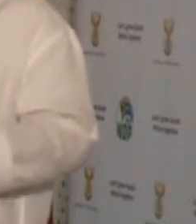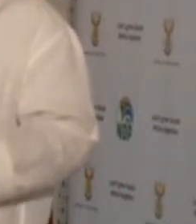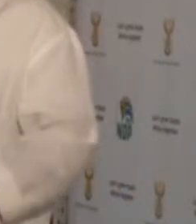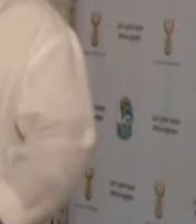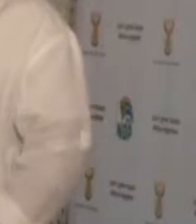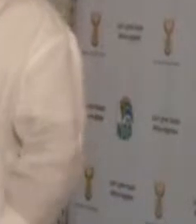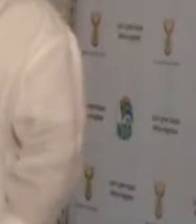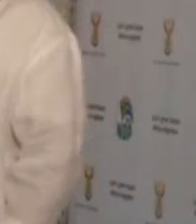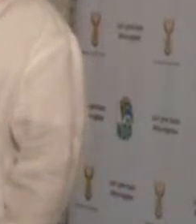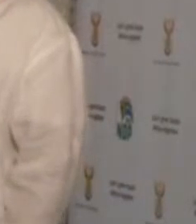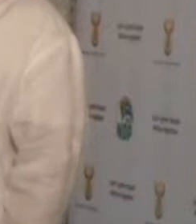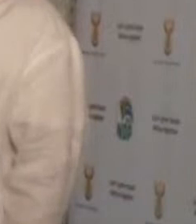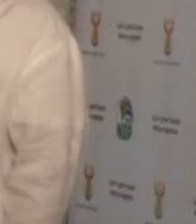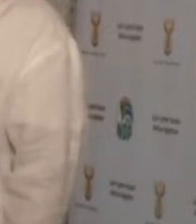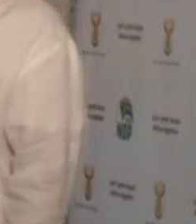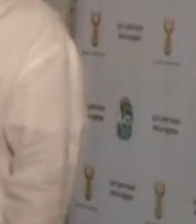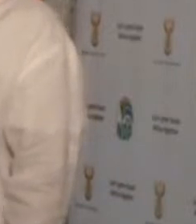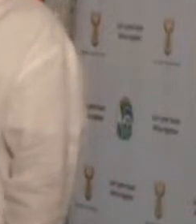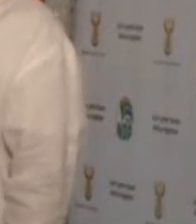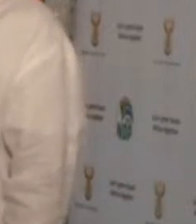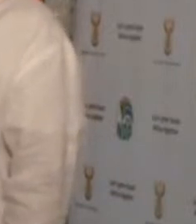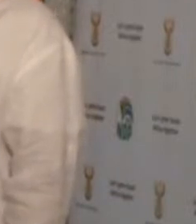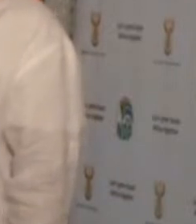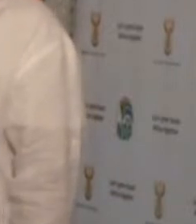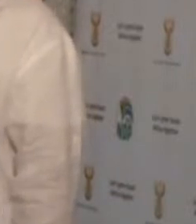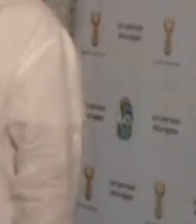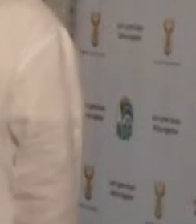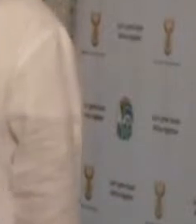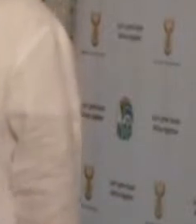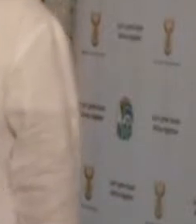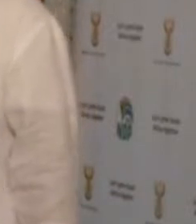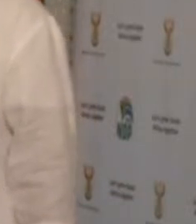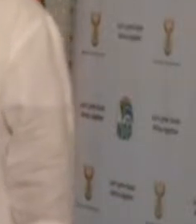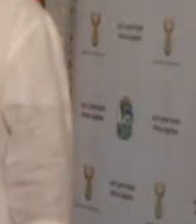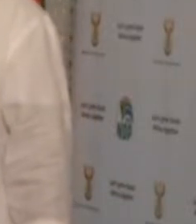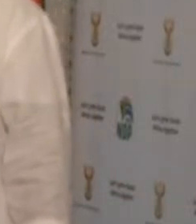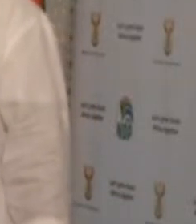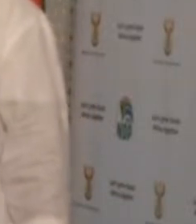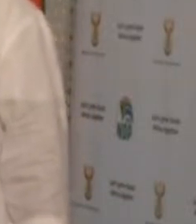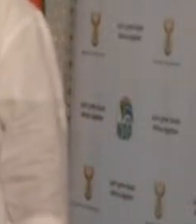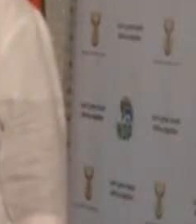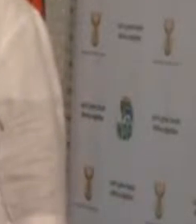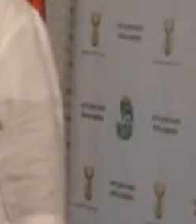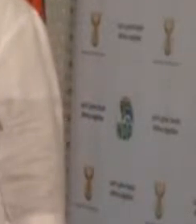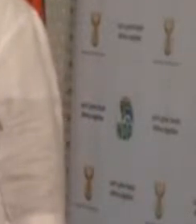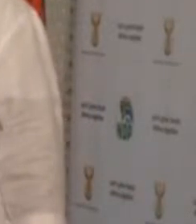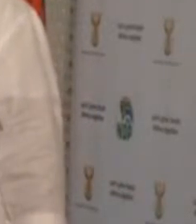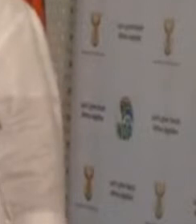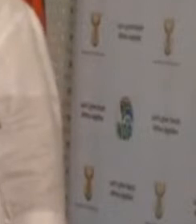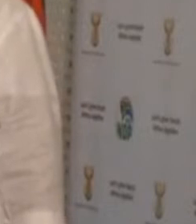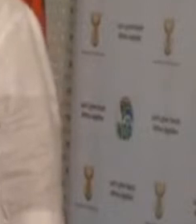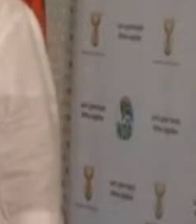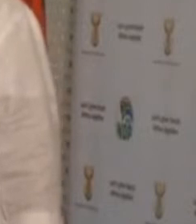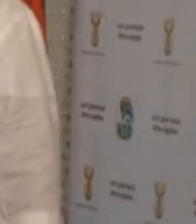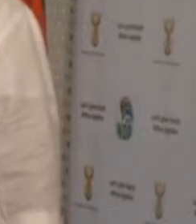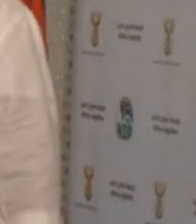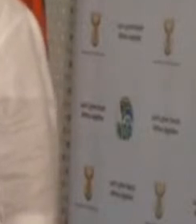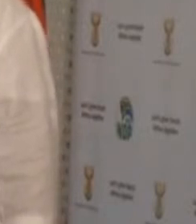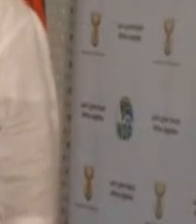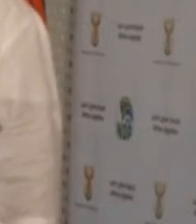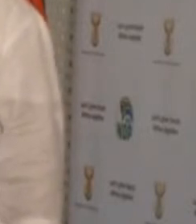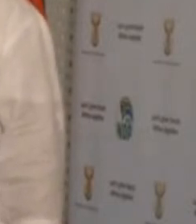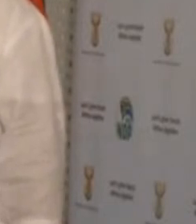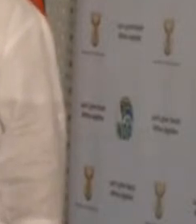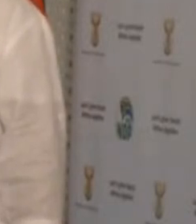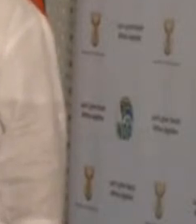there's no cent which is not going to be accounted for on these 285 million